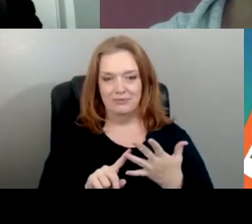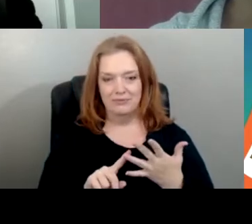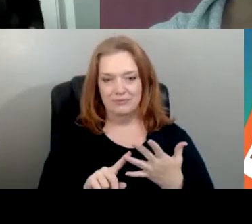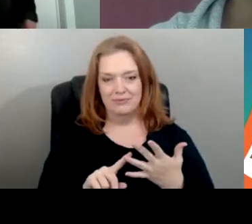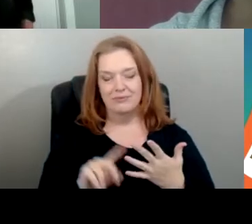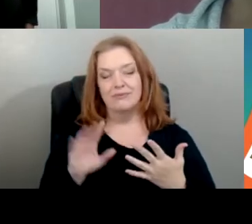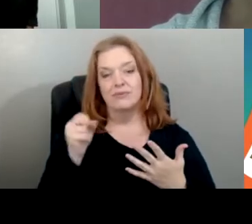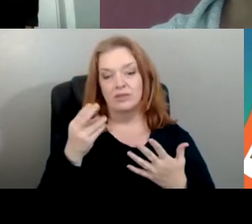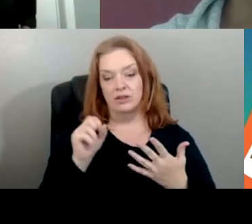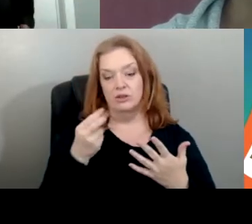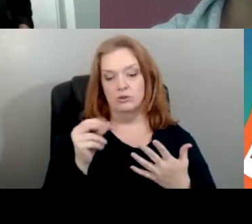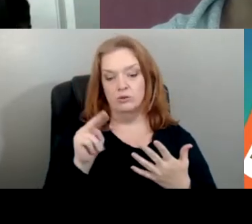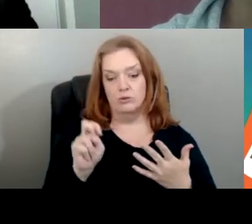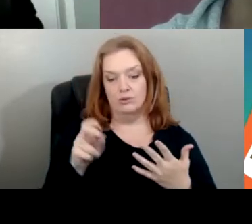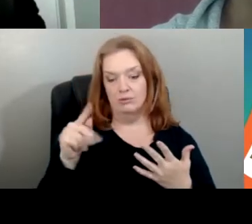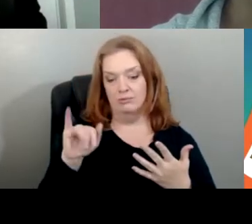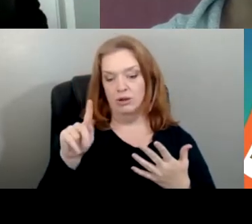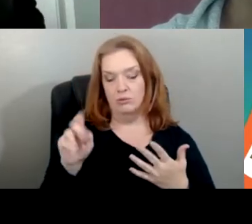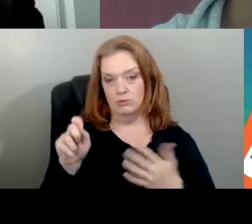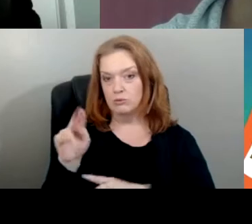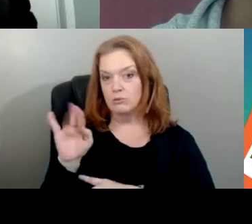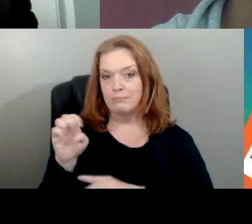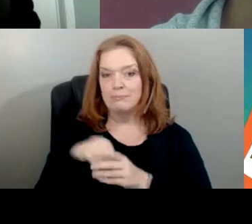the Shoshone Paiute Tribes of Idaho,